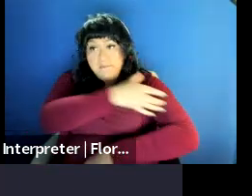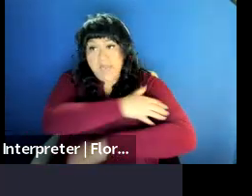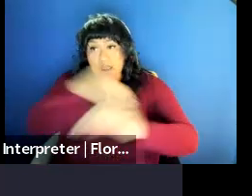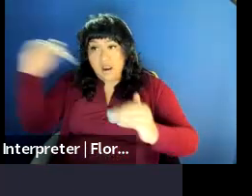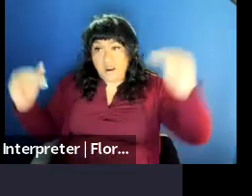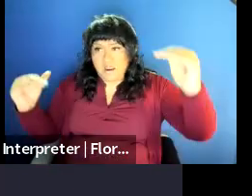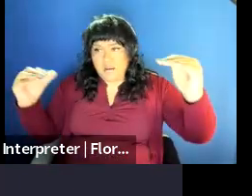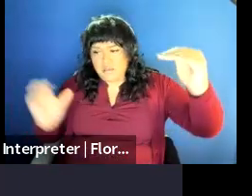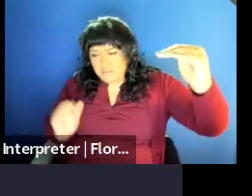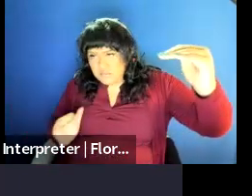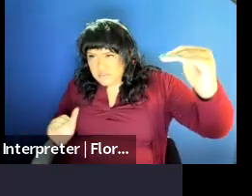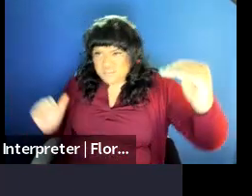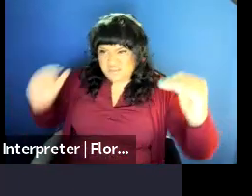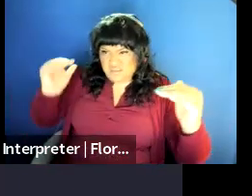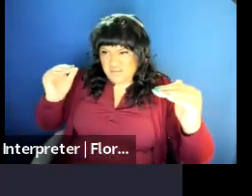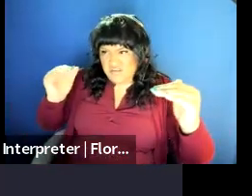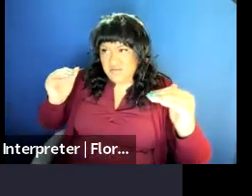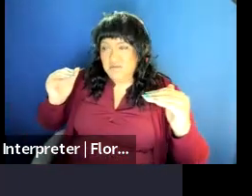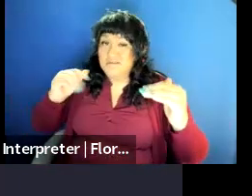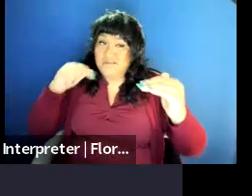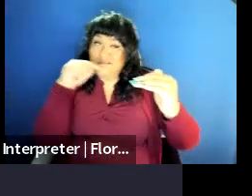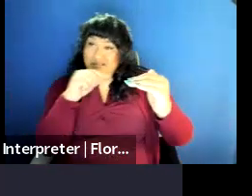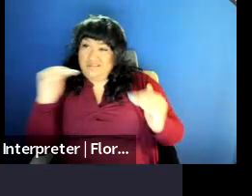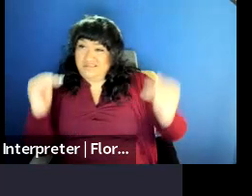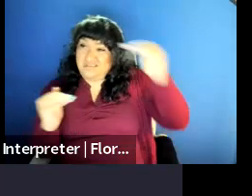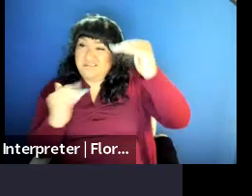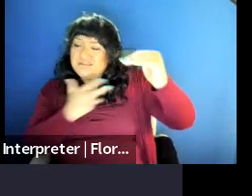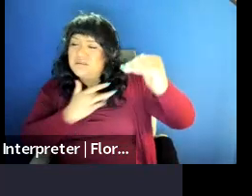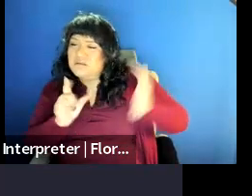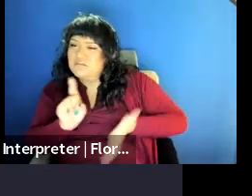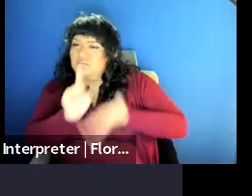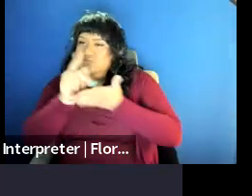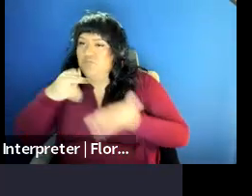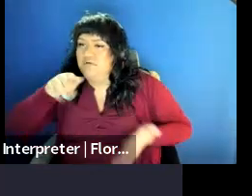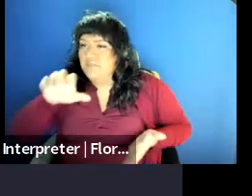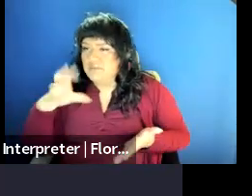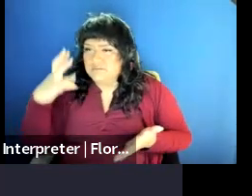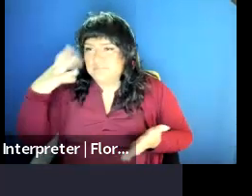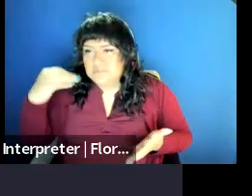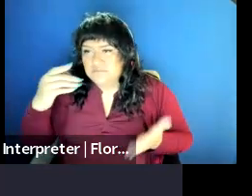a system that tends to only privilege that professional experience.